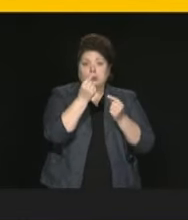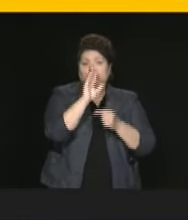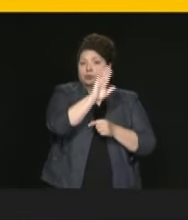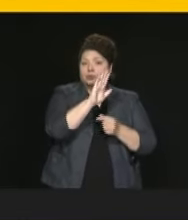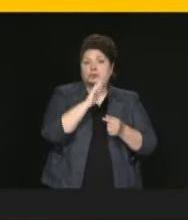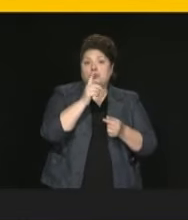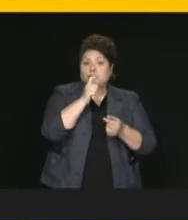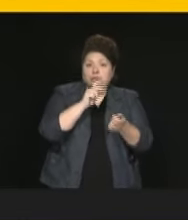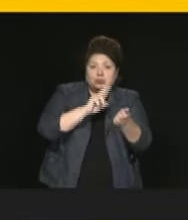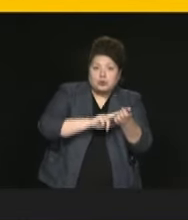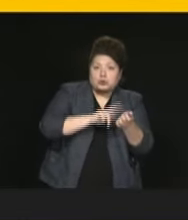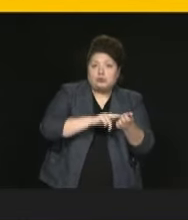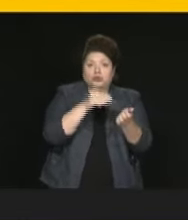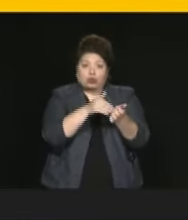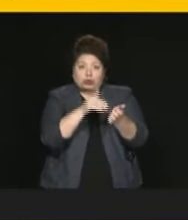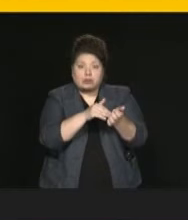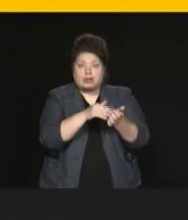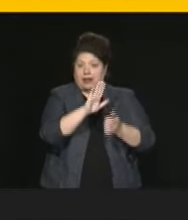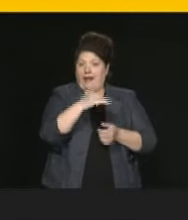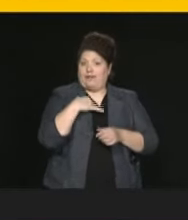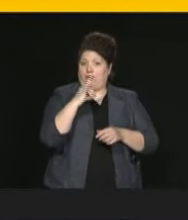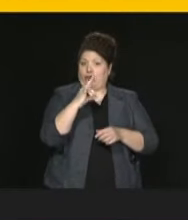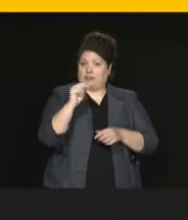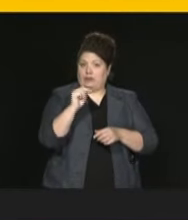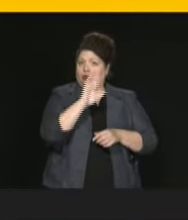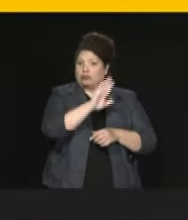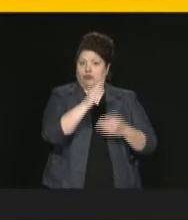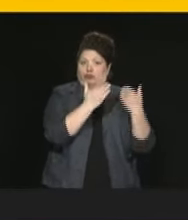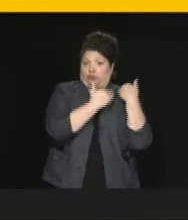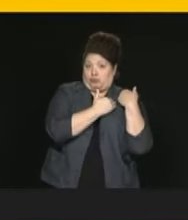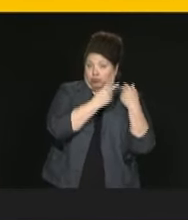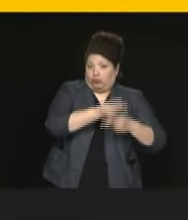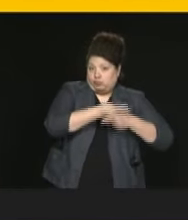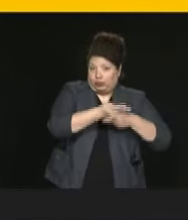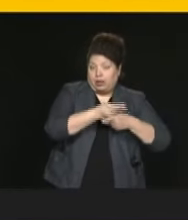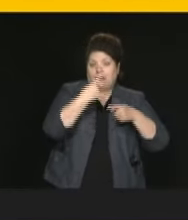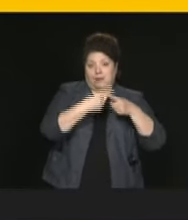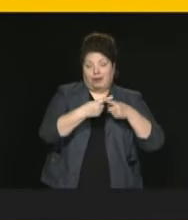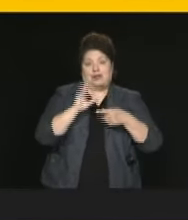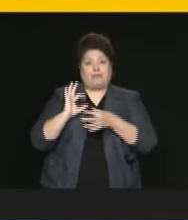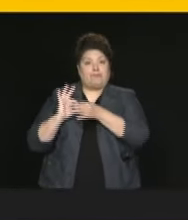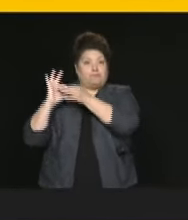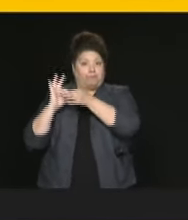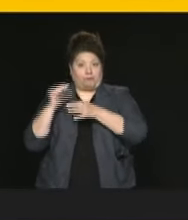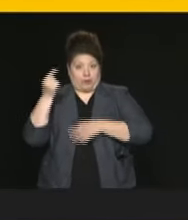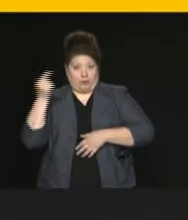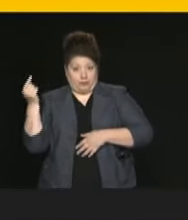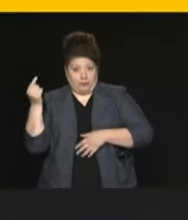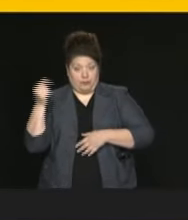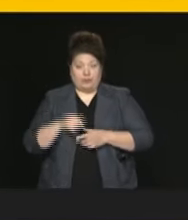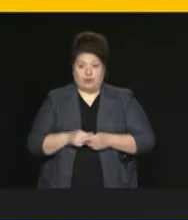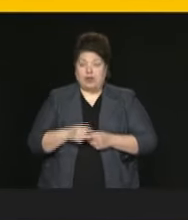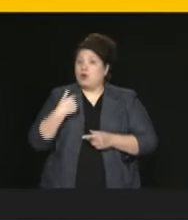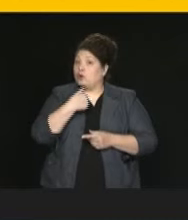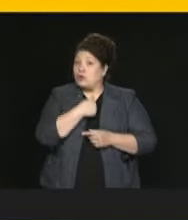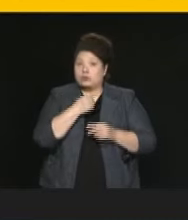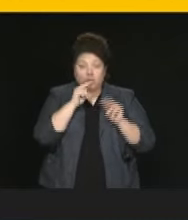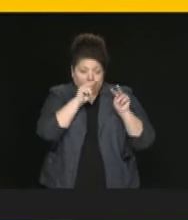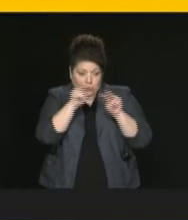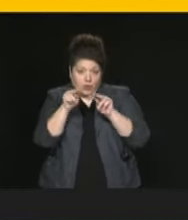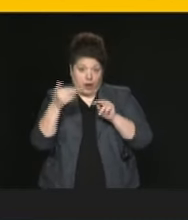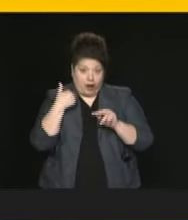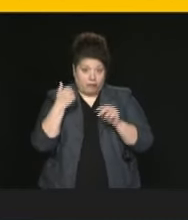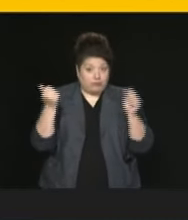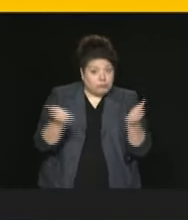with public health oversight by Northern Intertribal Health Authority. Together, we are monitoring the inventories of personal protective equipment, or PPE, in